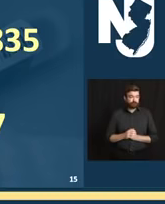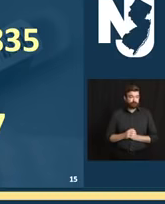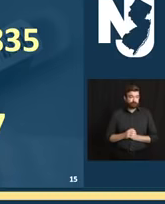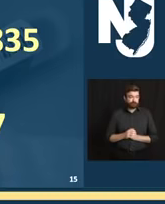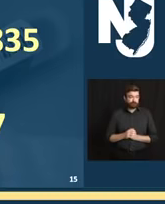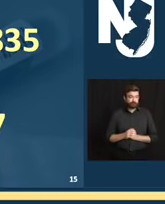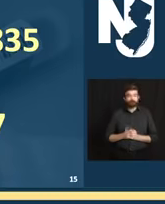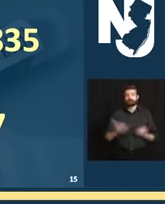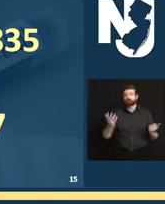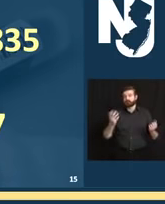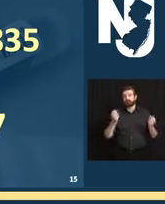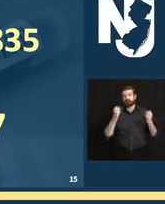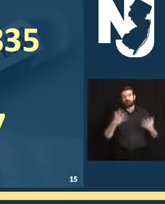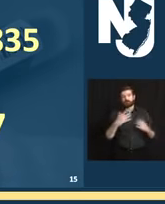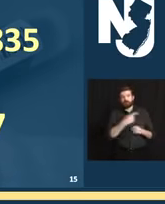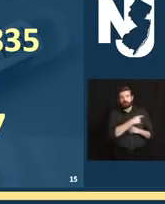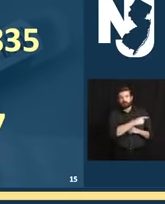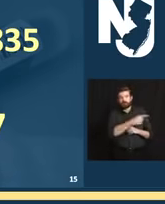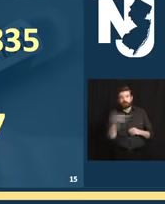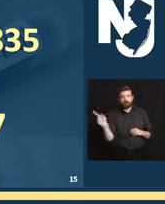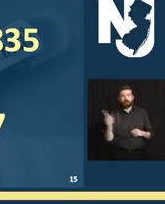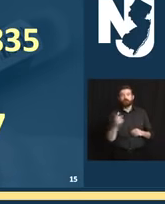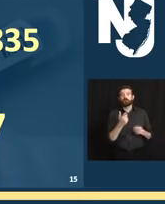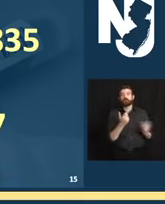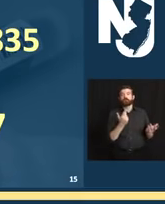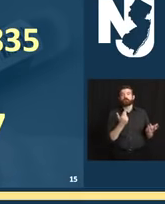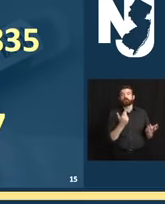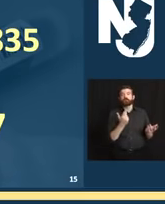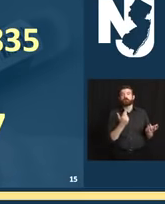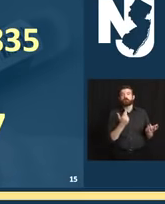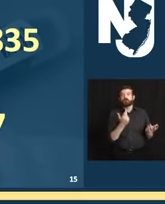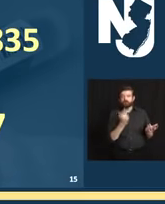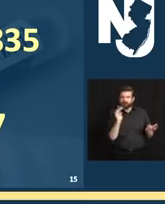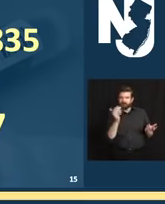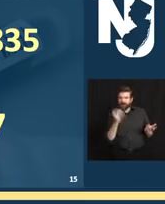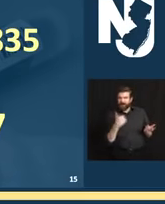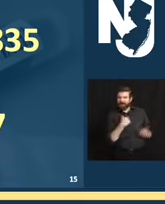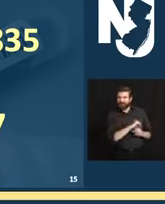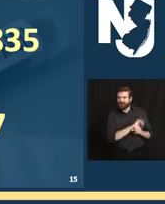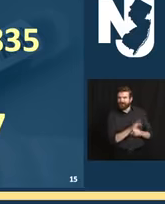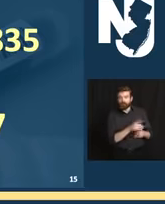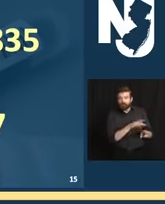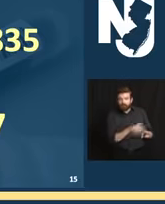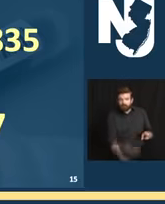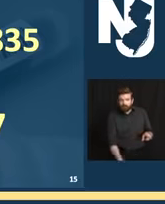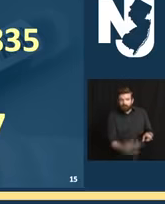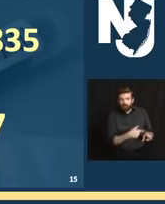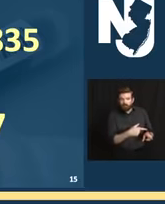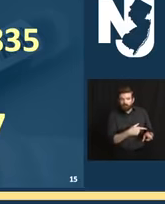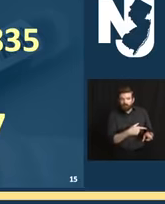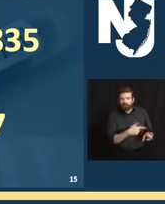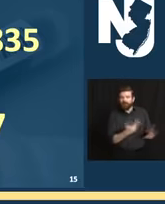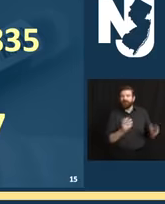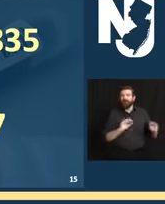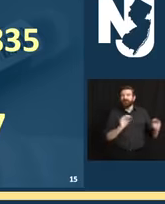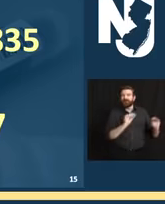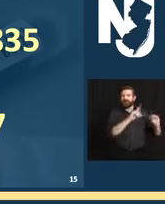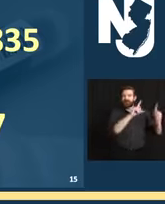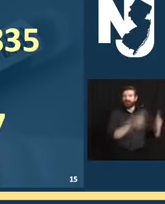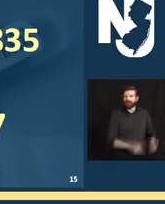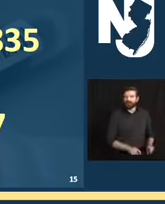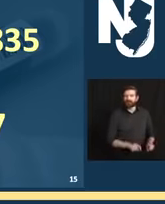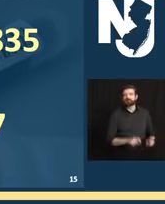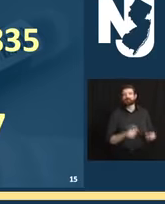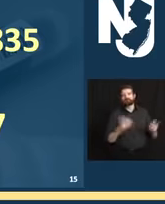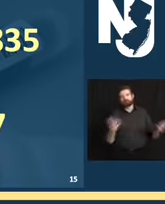an individual did in fact have COVID-19. As our fellow states have grappled with ensuring a complete picture of the grim toll